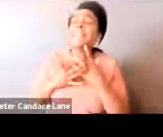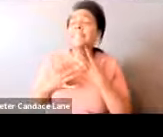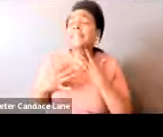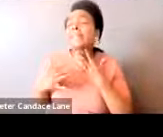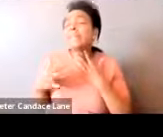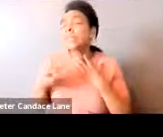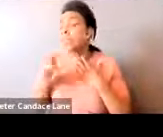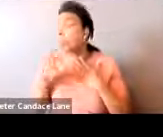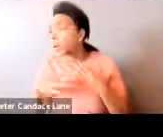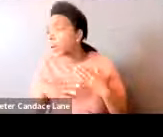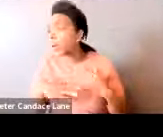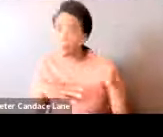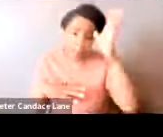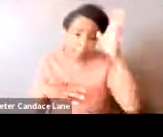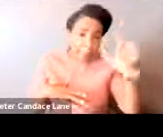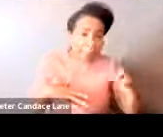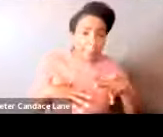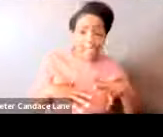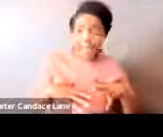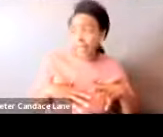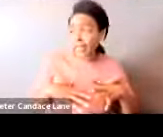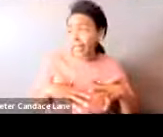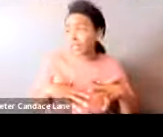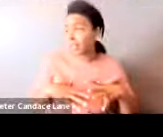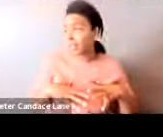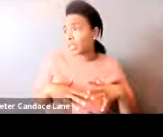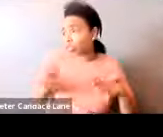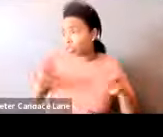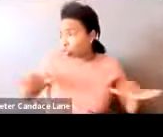into an American haze.